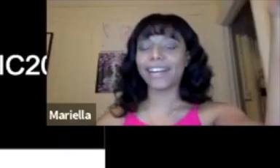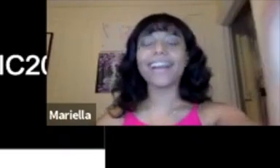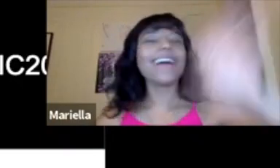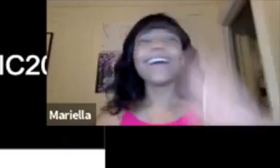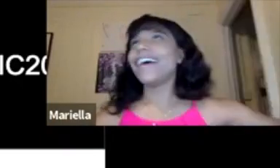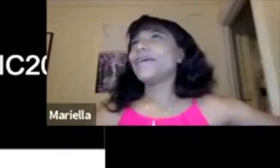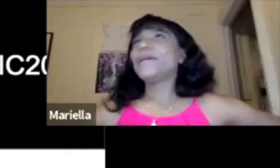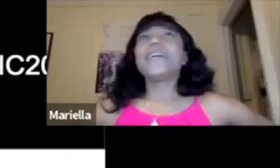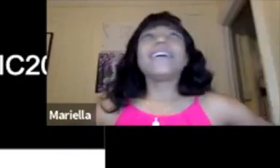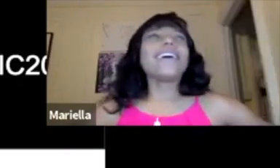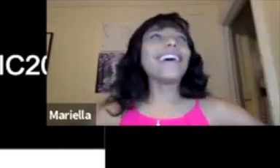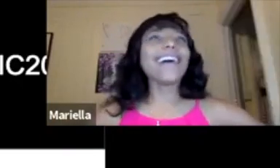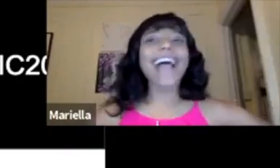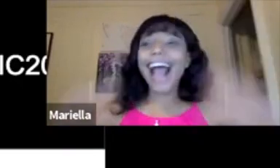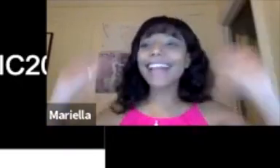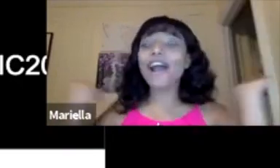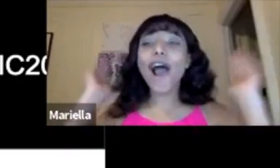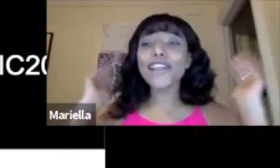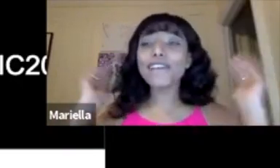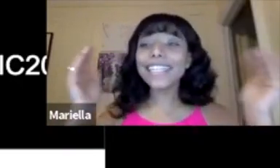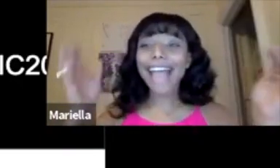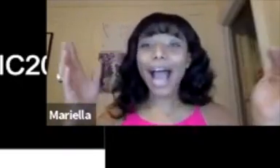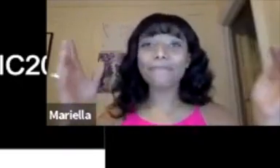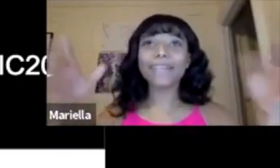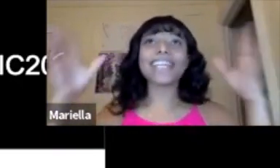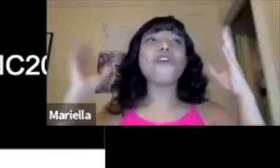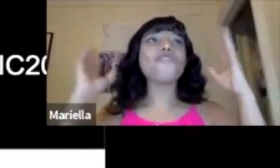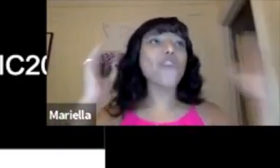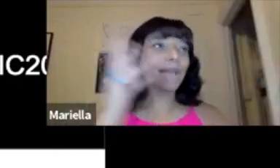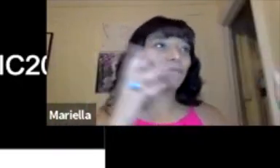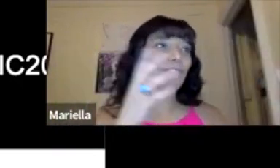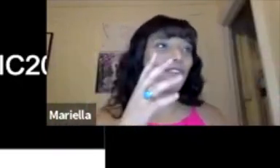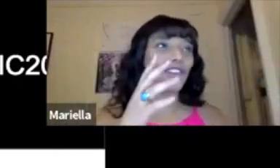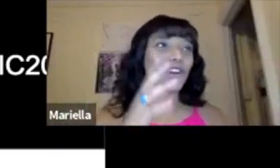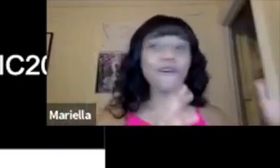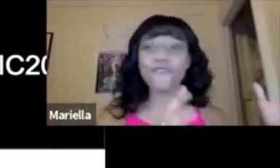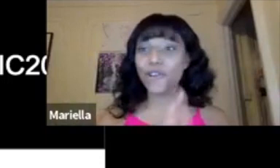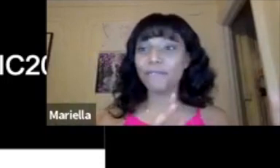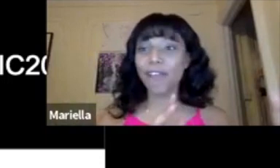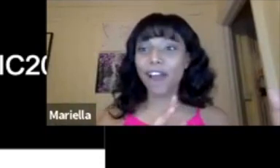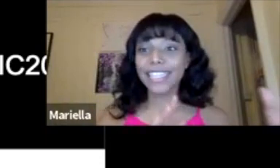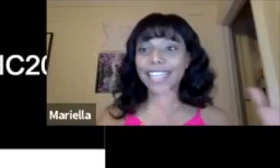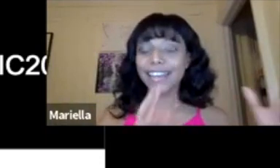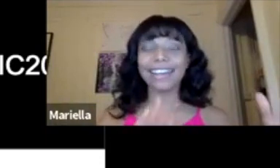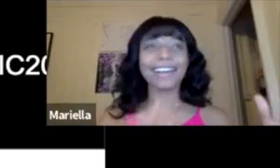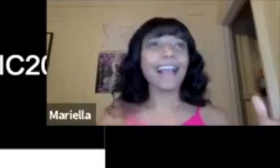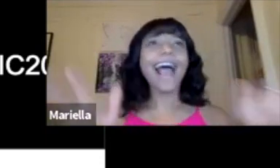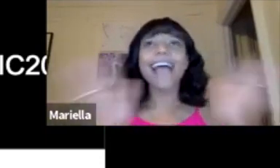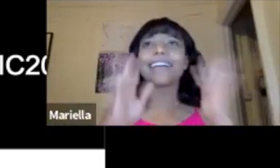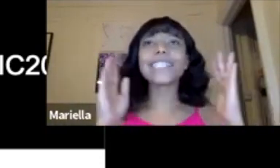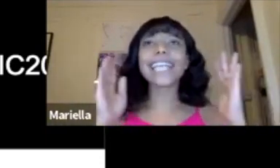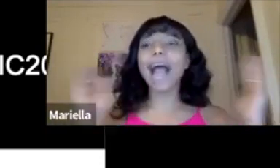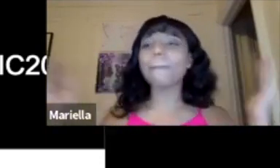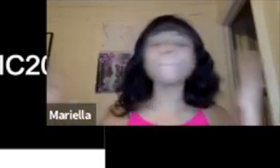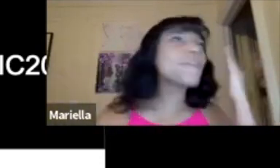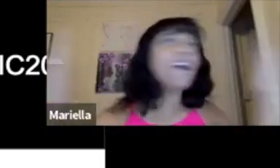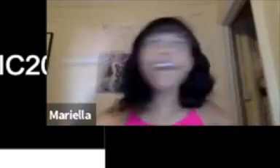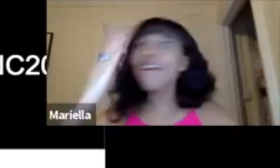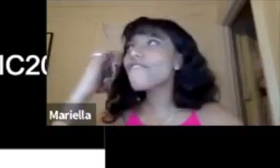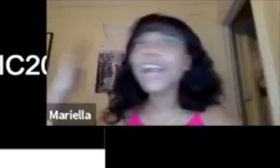apartment. And all of this happened right before the coronavirus thing. And it was like